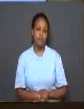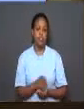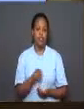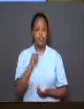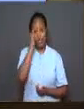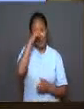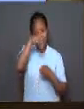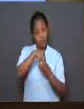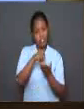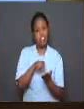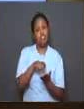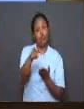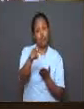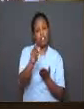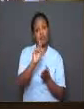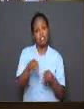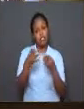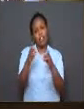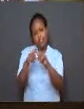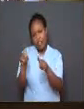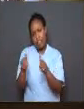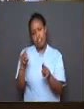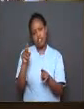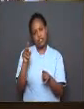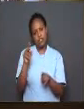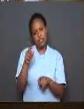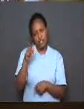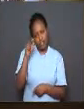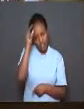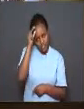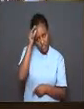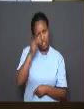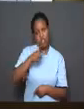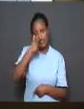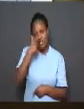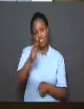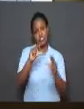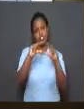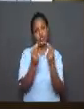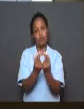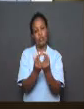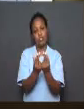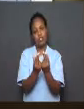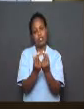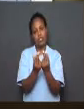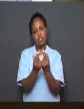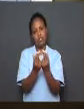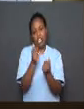Democracy in Ethiopia gives different cultural, linguistic groups the right